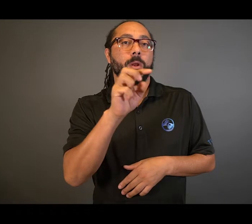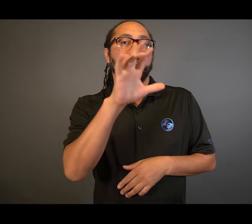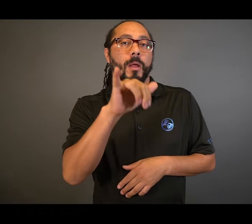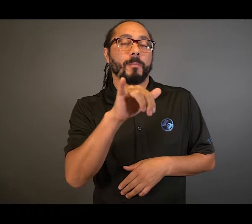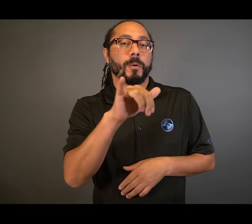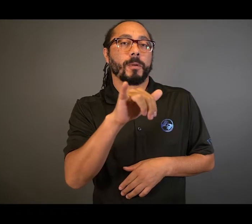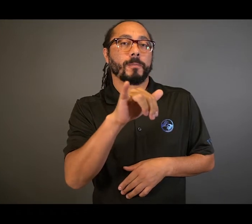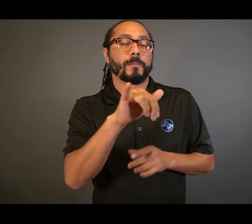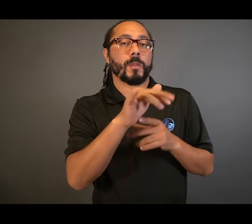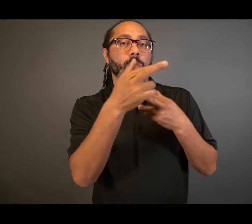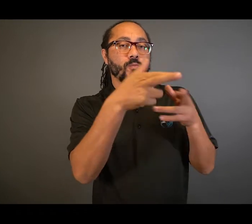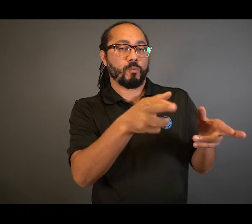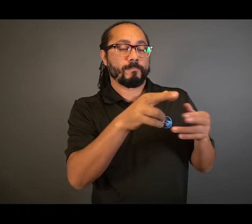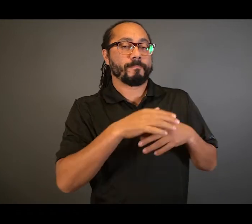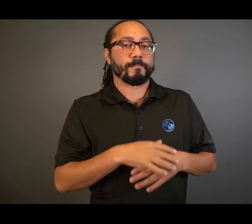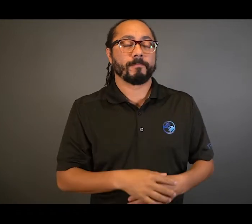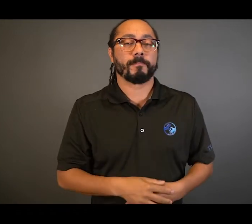Montgomery.